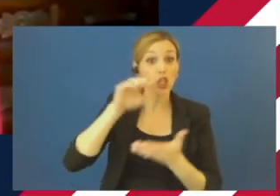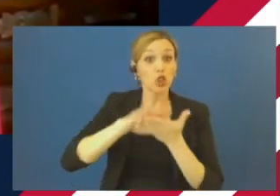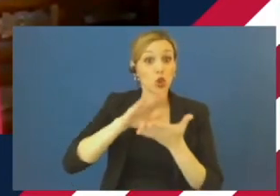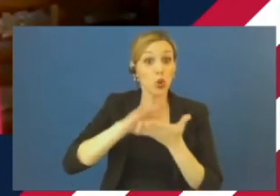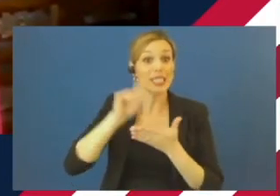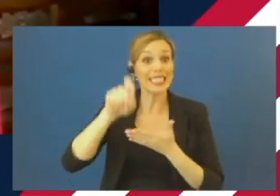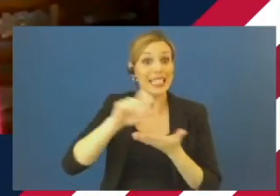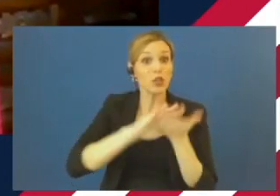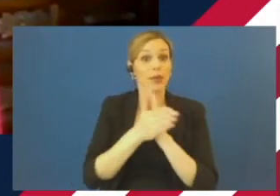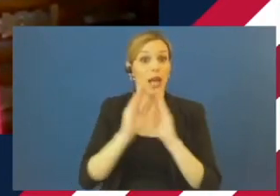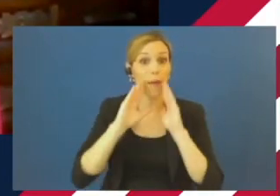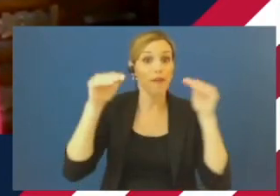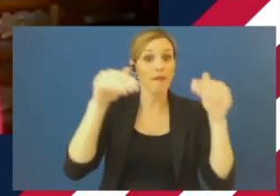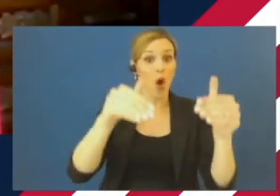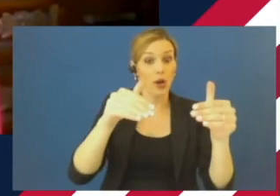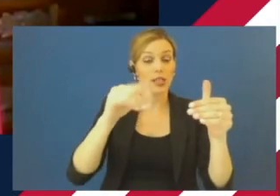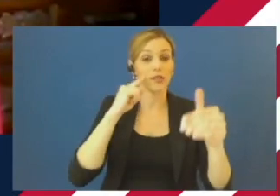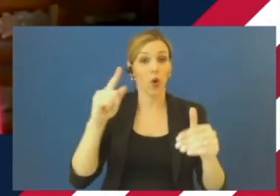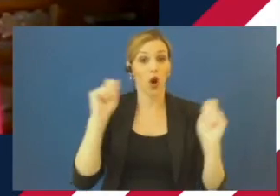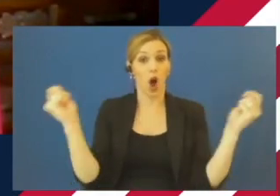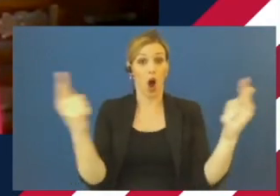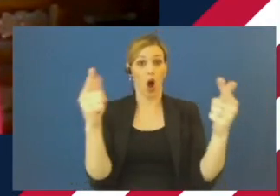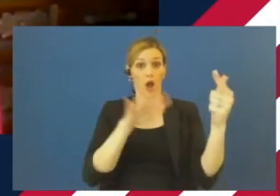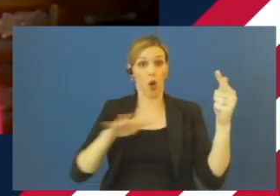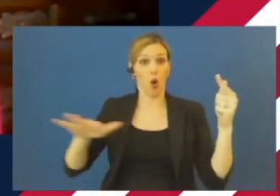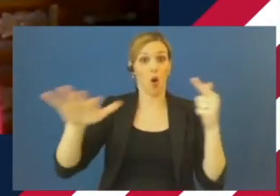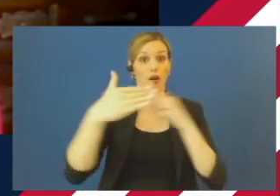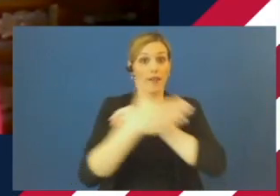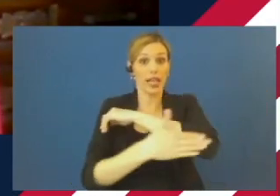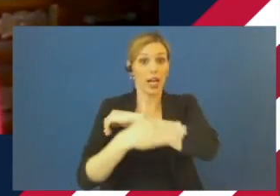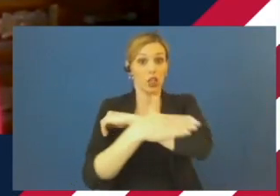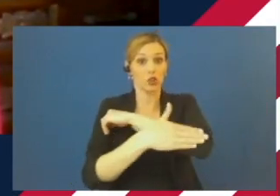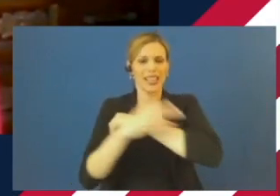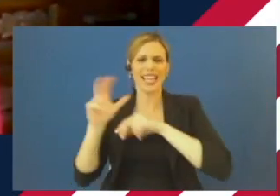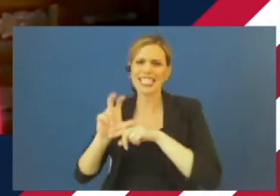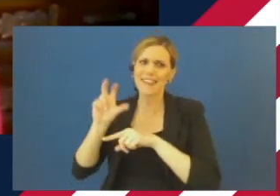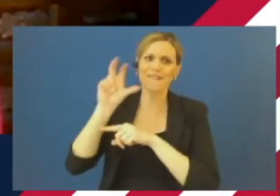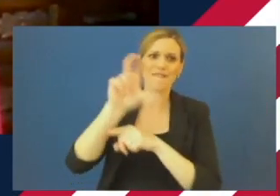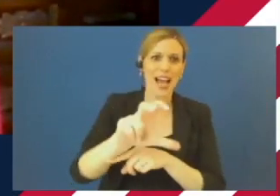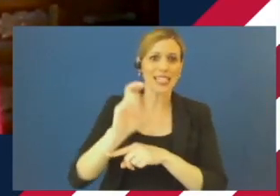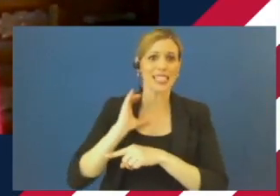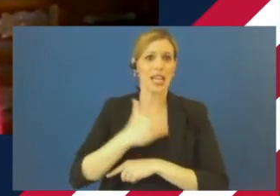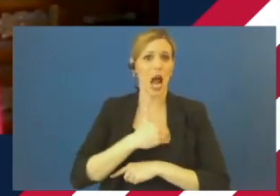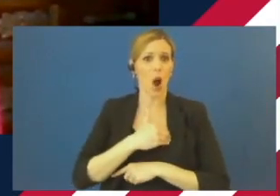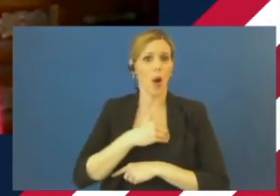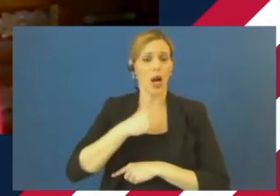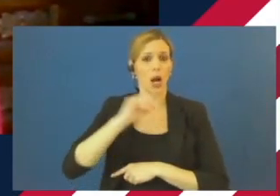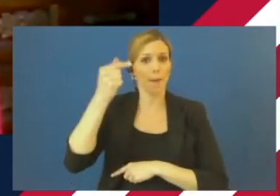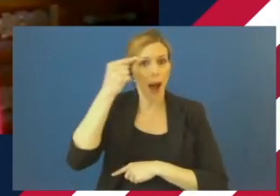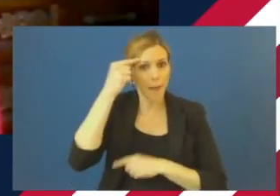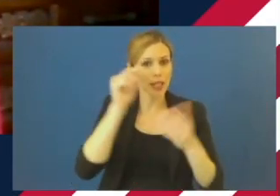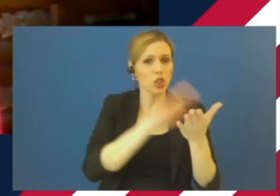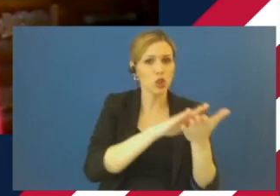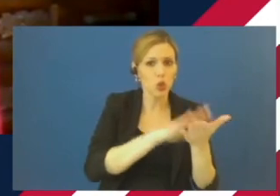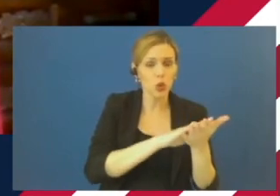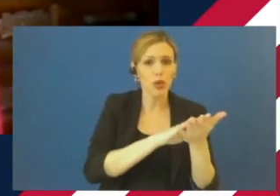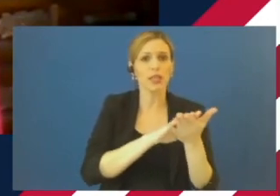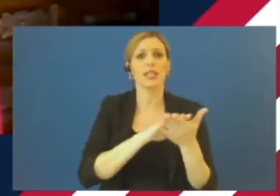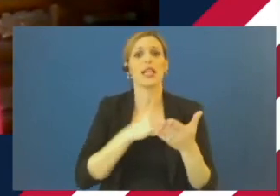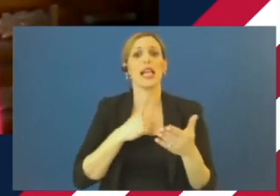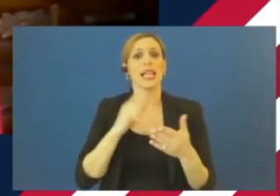To start, let's invest in our public schools. Let's fully fund IDEA. Let's invest in building more community